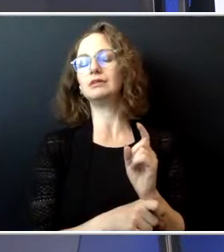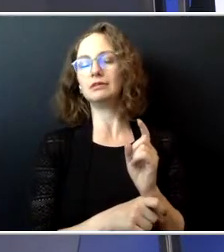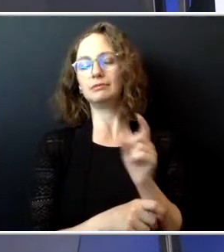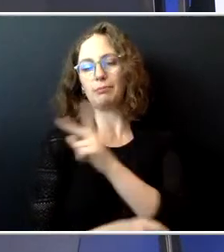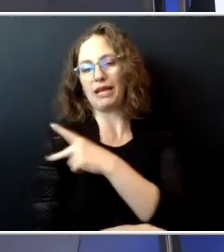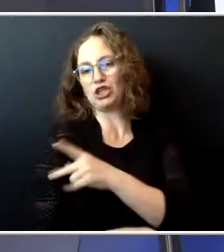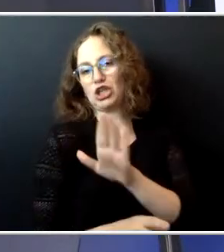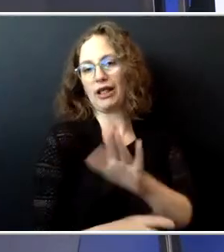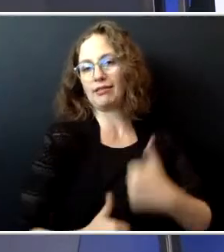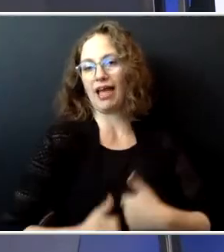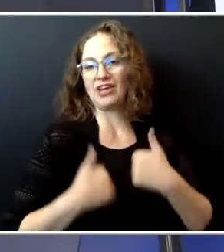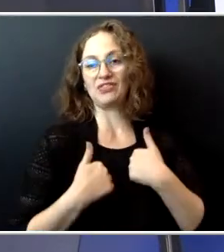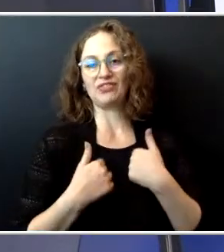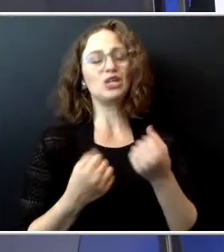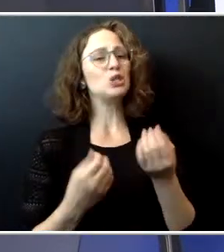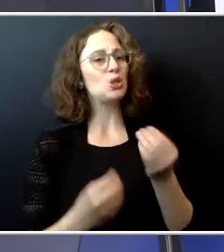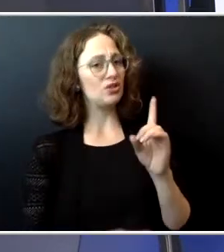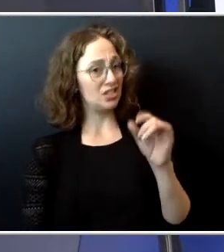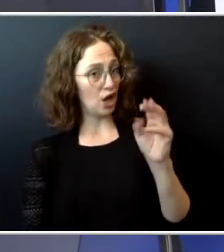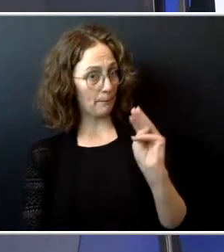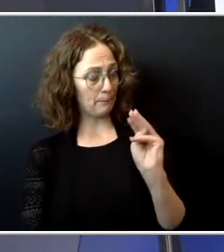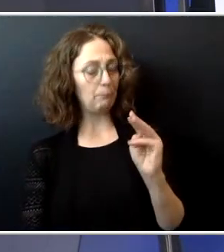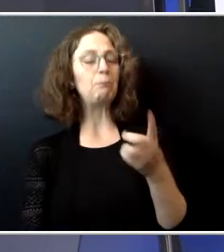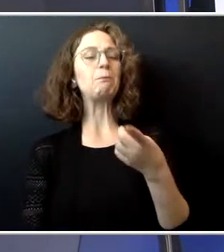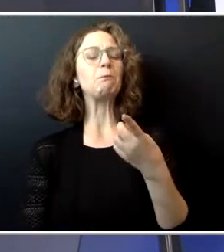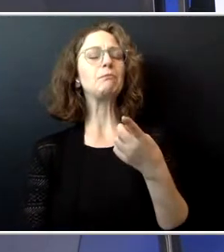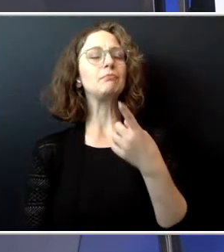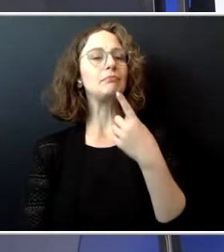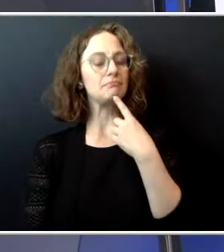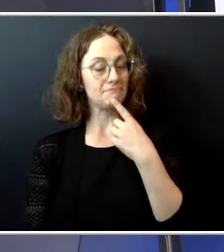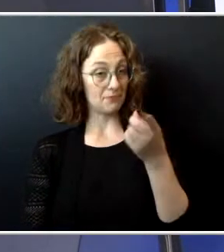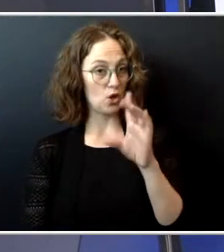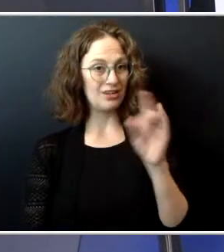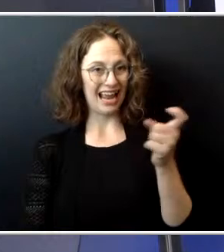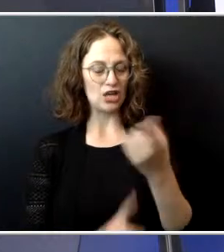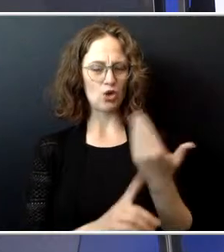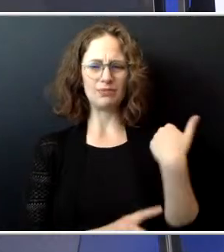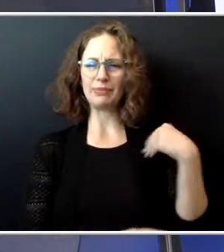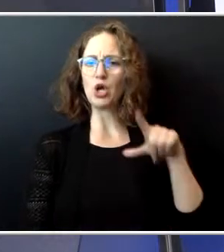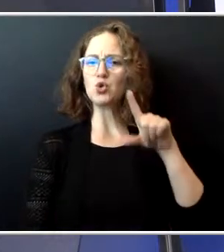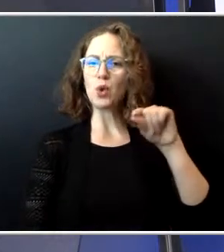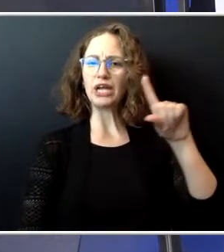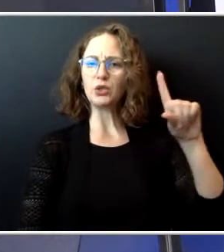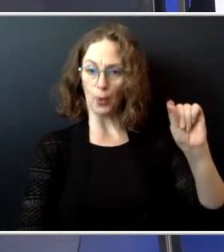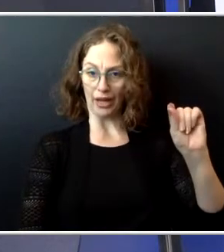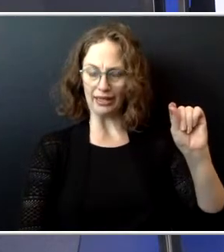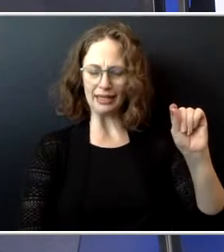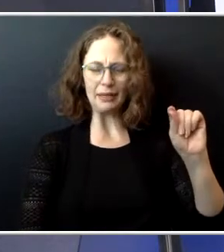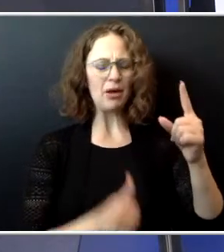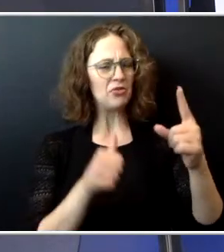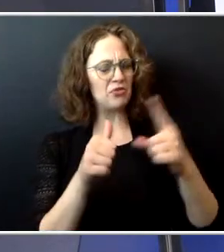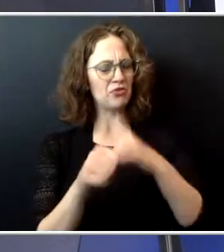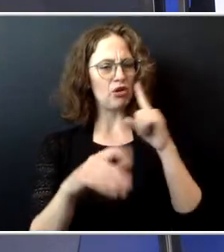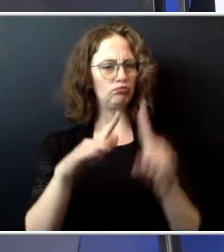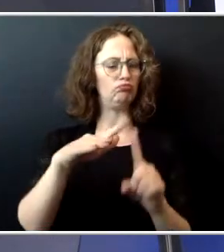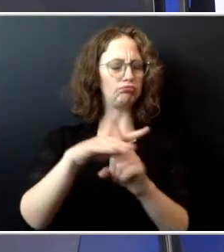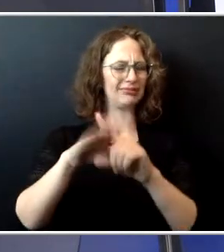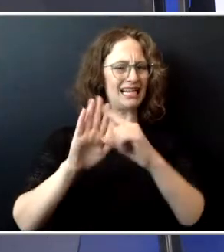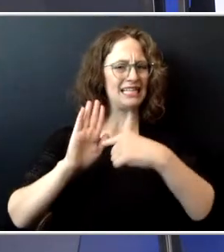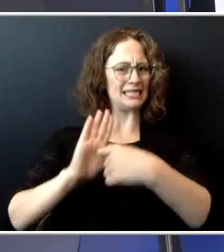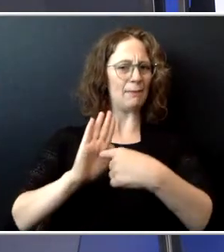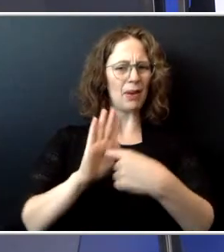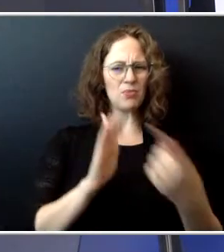So Dom, we said that you were diagnosed back in 2020, but when did you first start noticing those symptoms? What were you